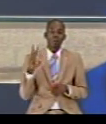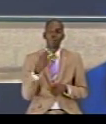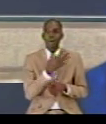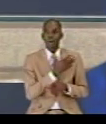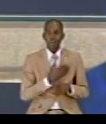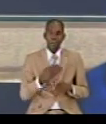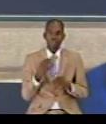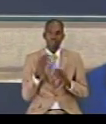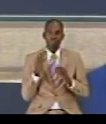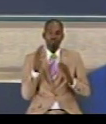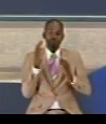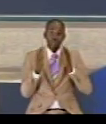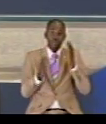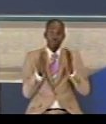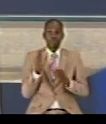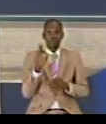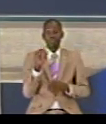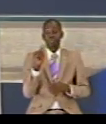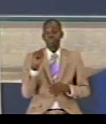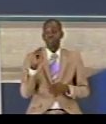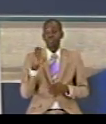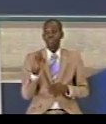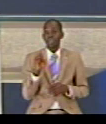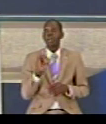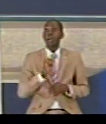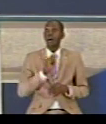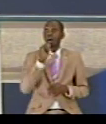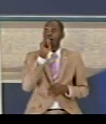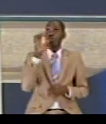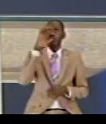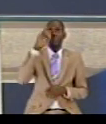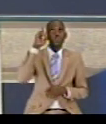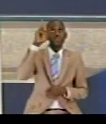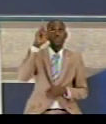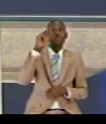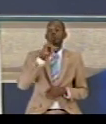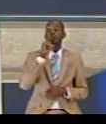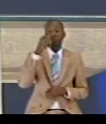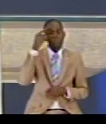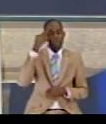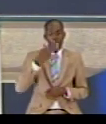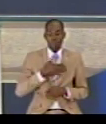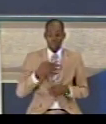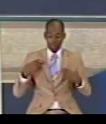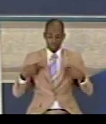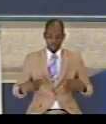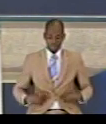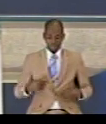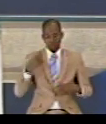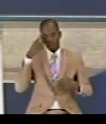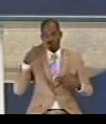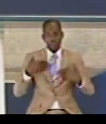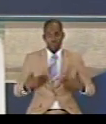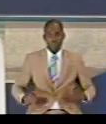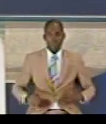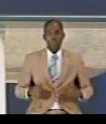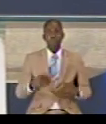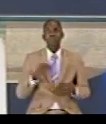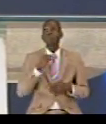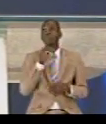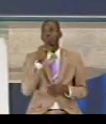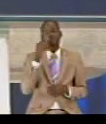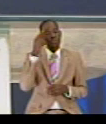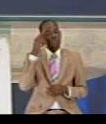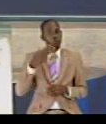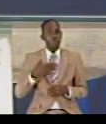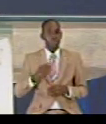I'm seeking this not for the physical. I'm seeking this not for my body. I'm seeking this for my soul. And I know